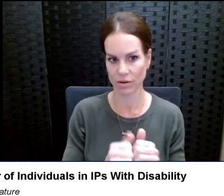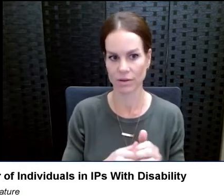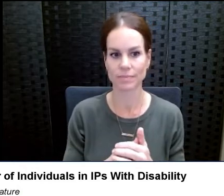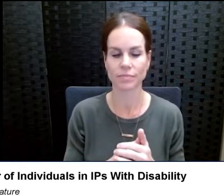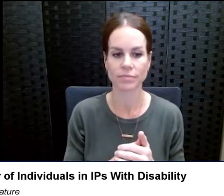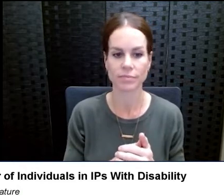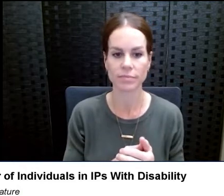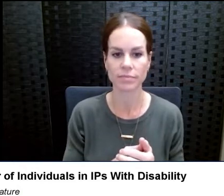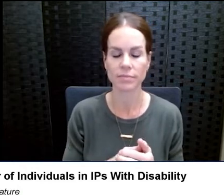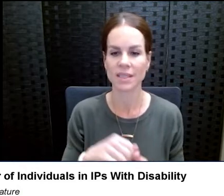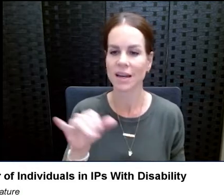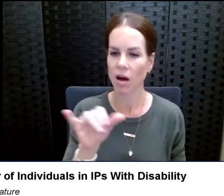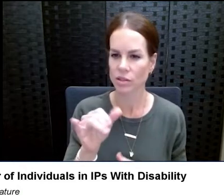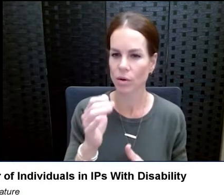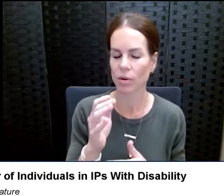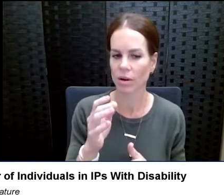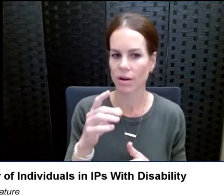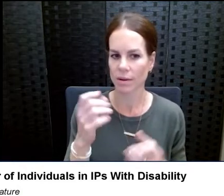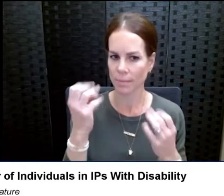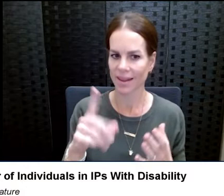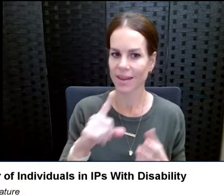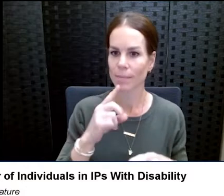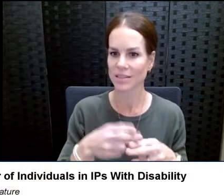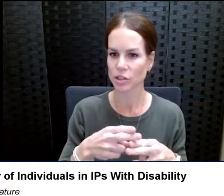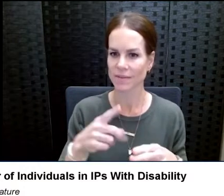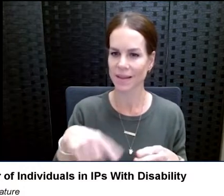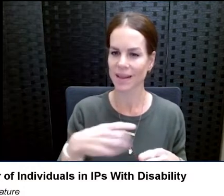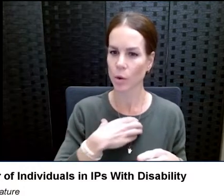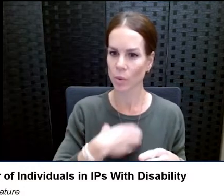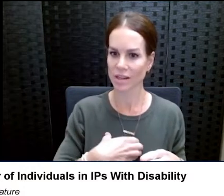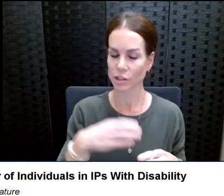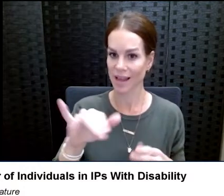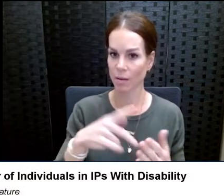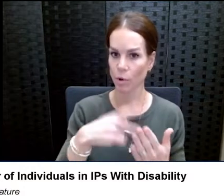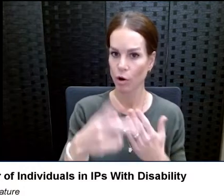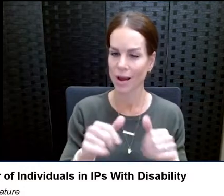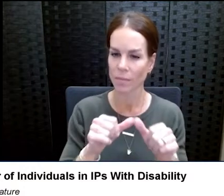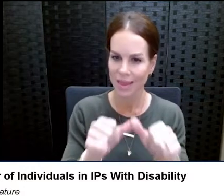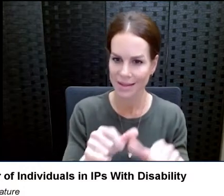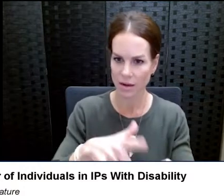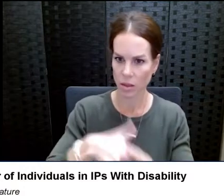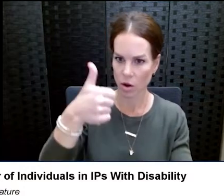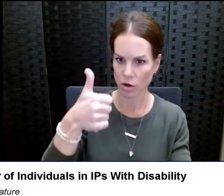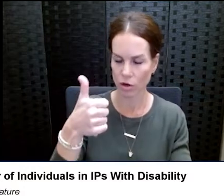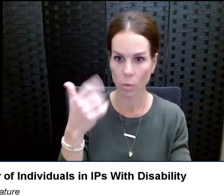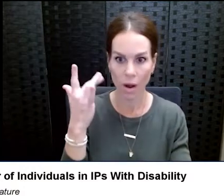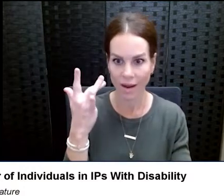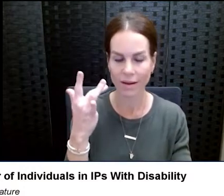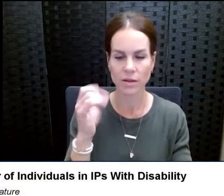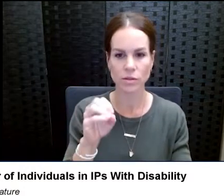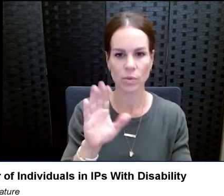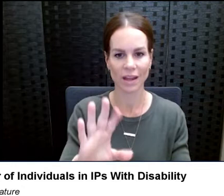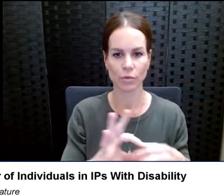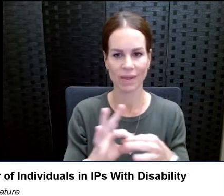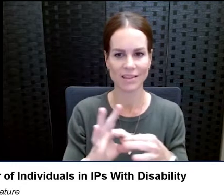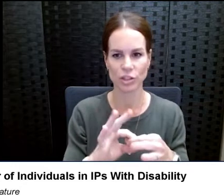joint activities created for these groups that can do, they can be together. And a lot of people mentioned